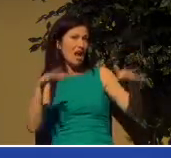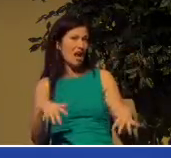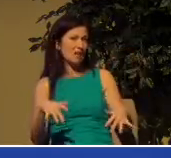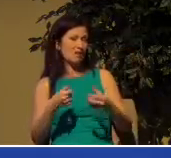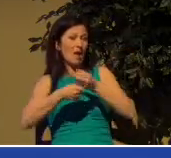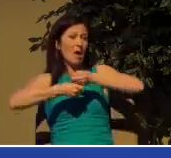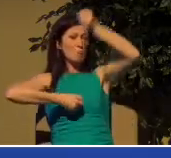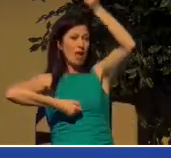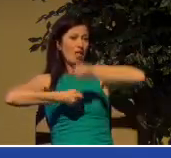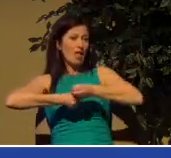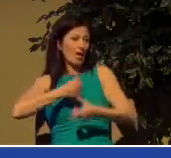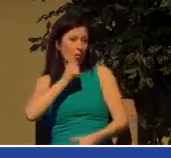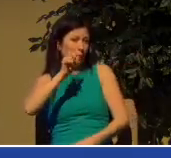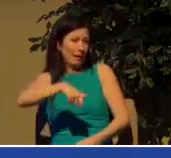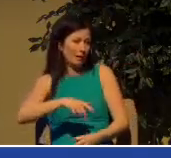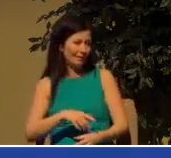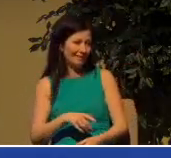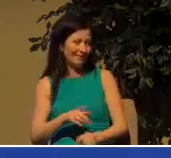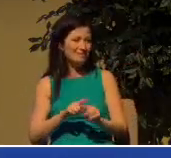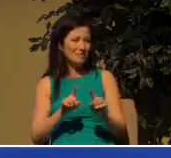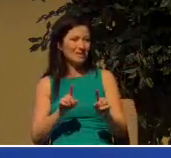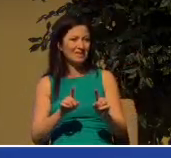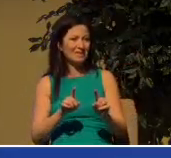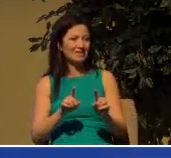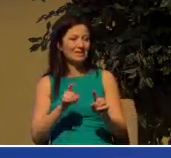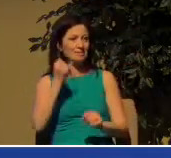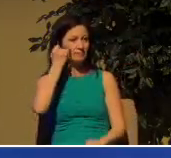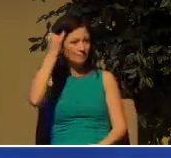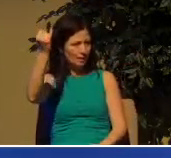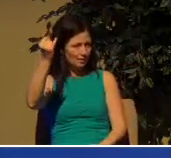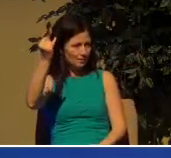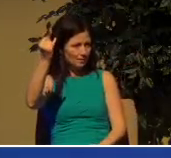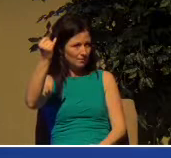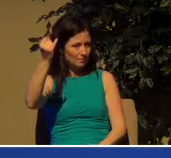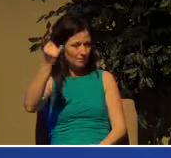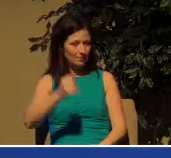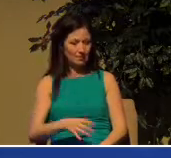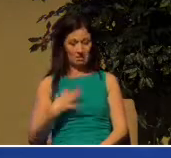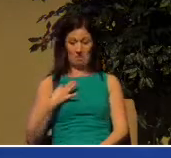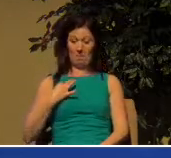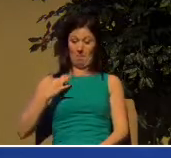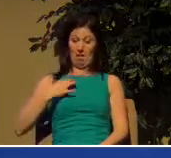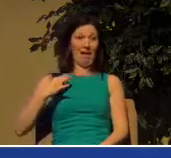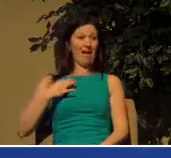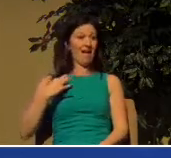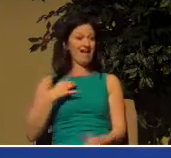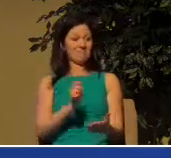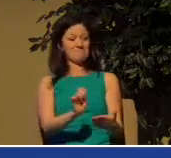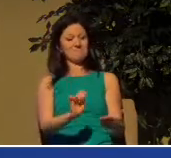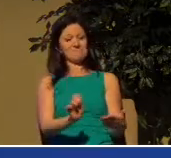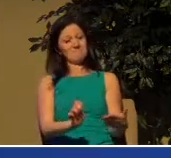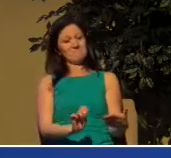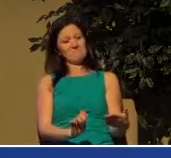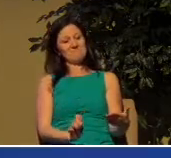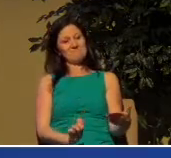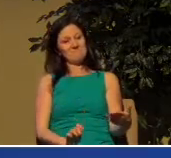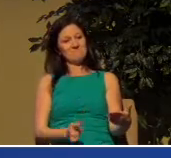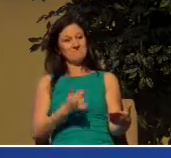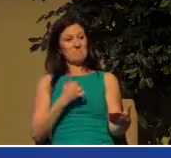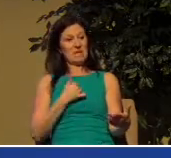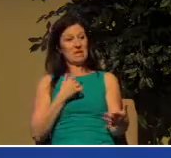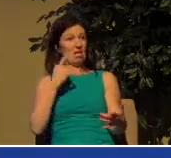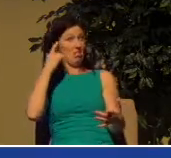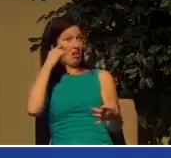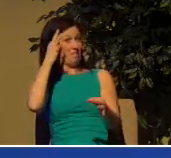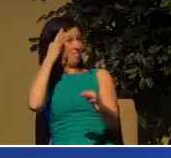story short, you can imagine my dismay and disappointment when, despite stepping out on what